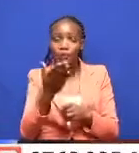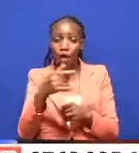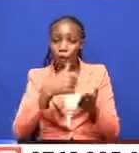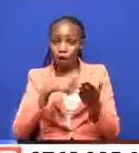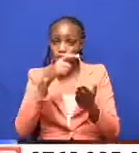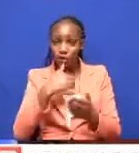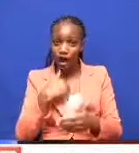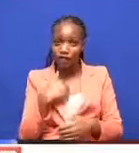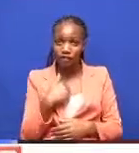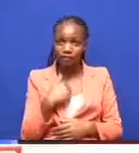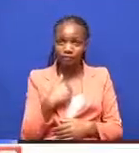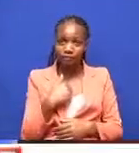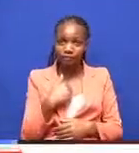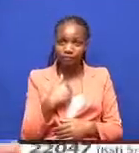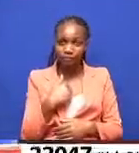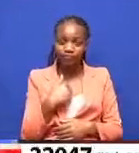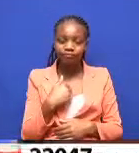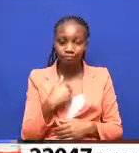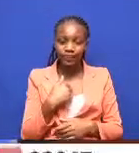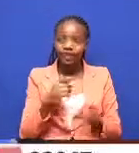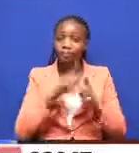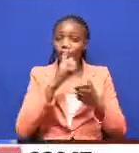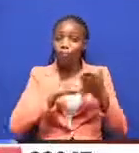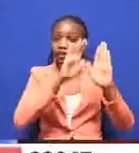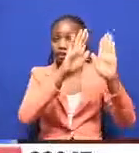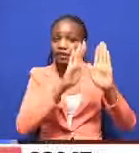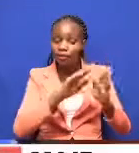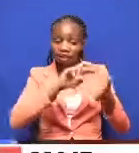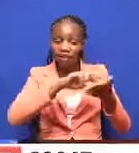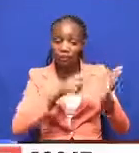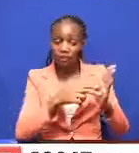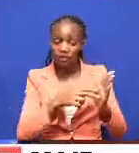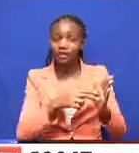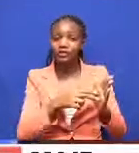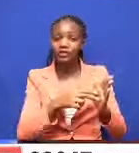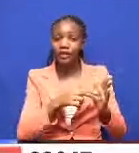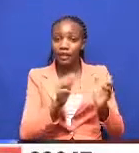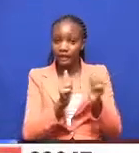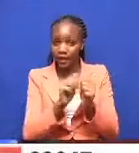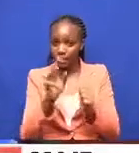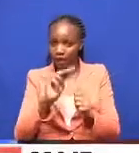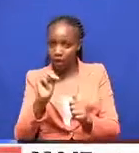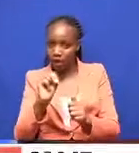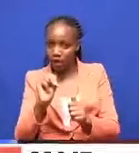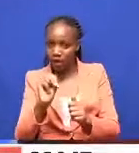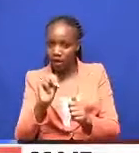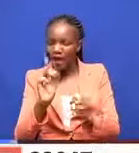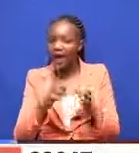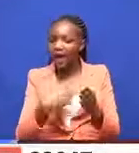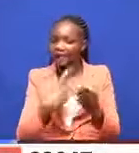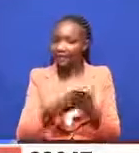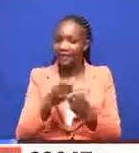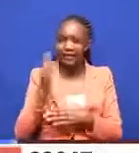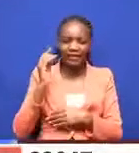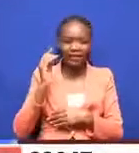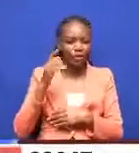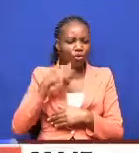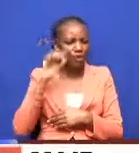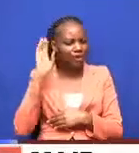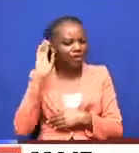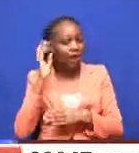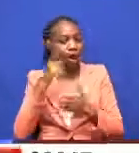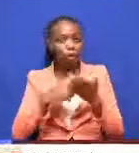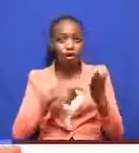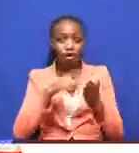available for prioritization of projects in that ward is 10 million. So let us hear